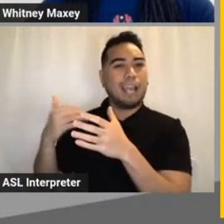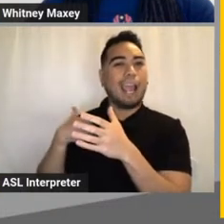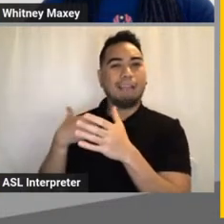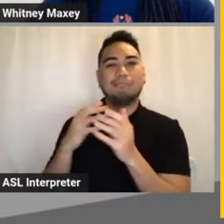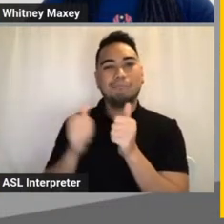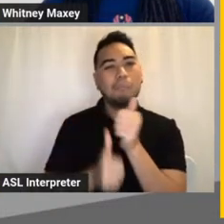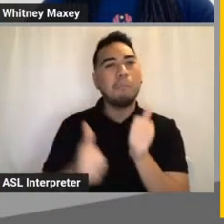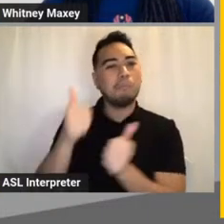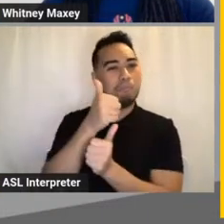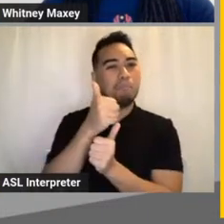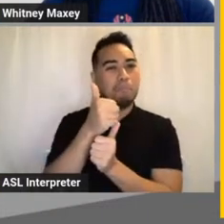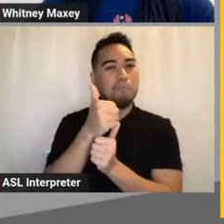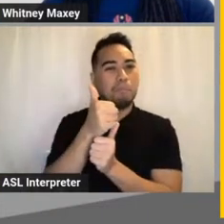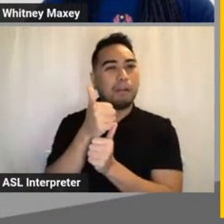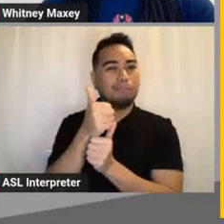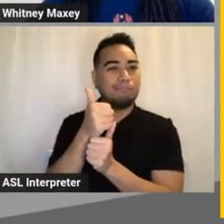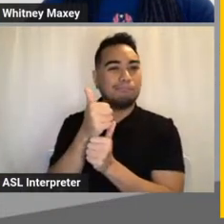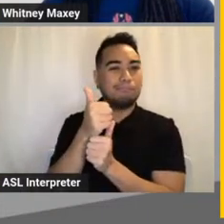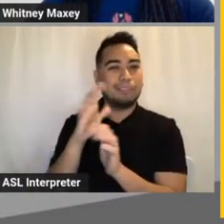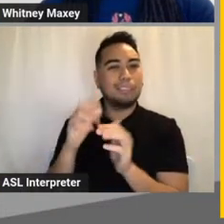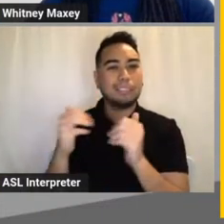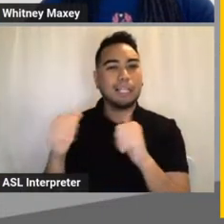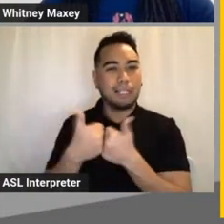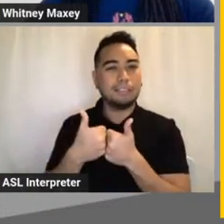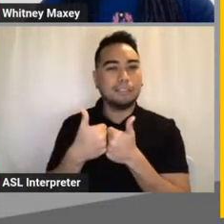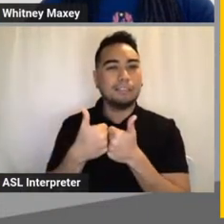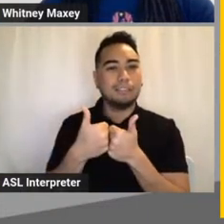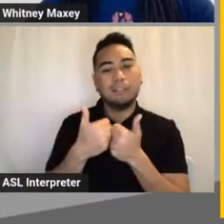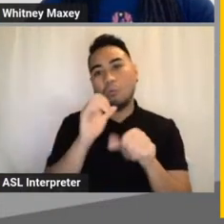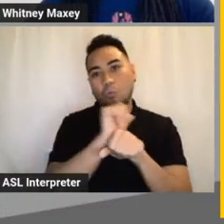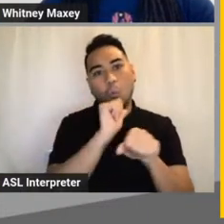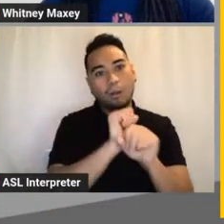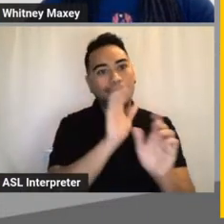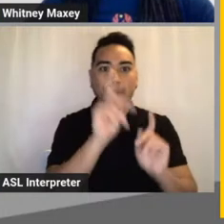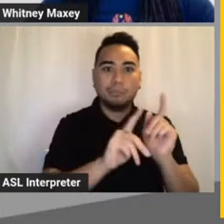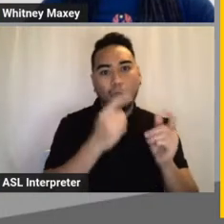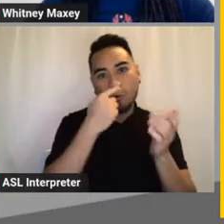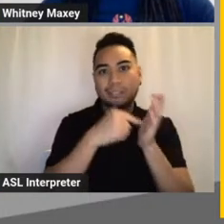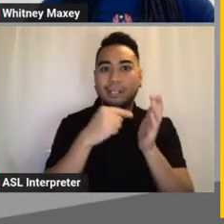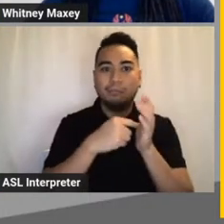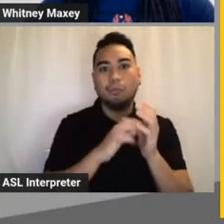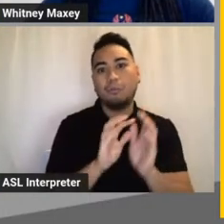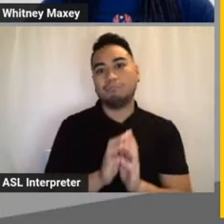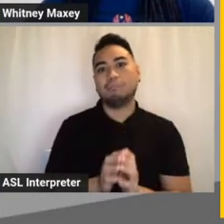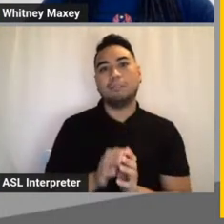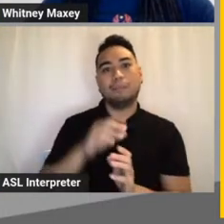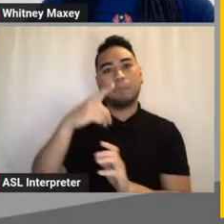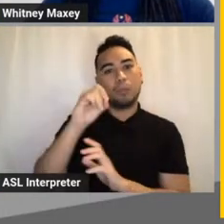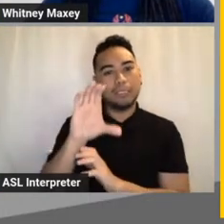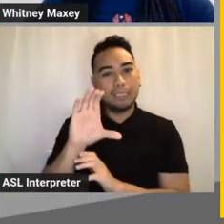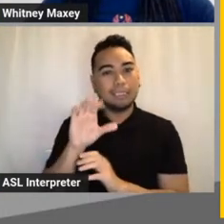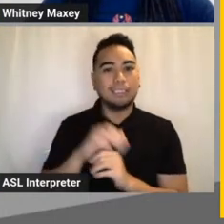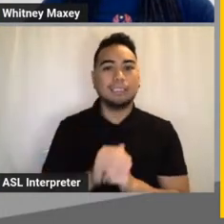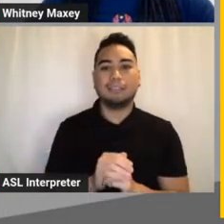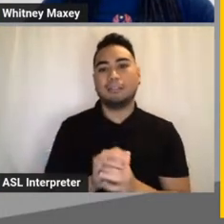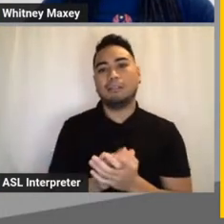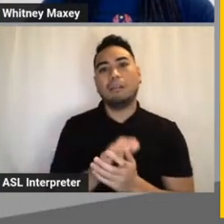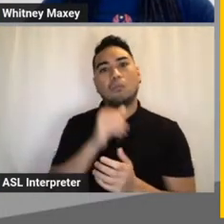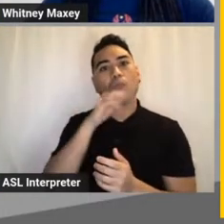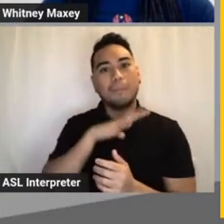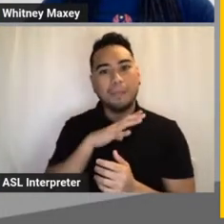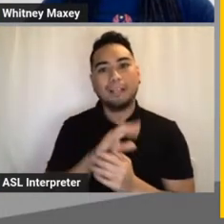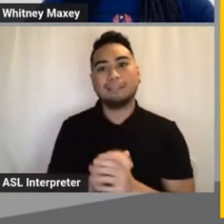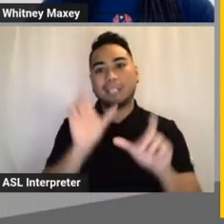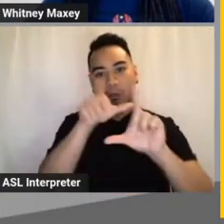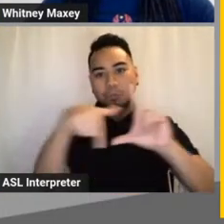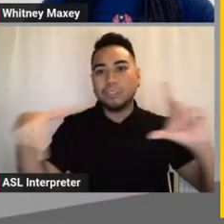change we're trying to make. Working people, people of color, women, LGBTQ, and most of our